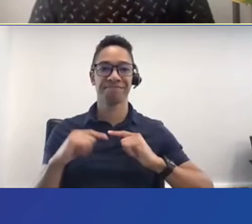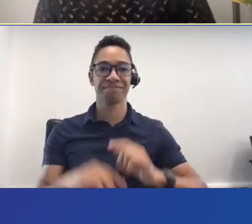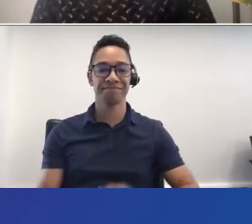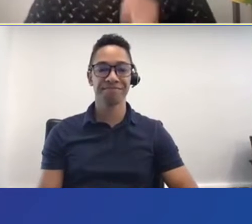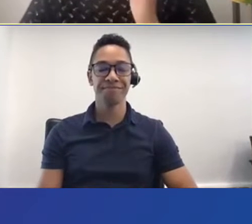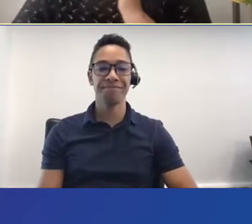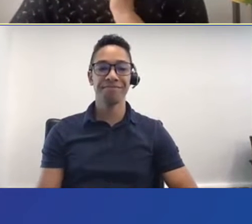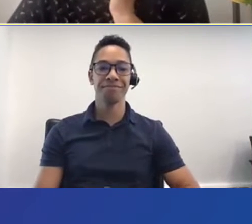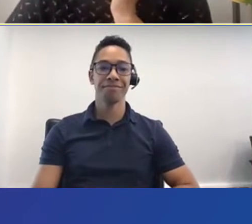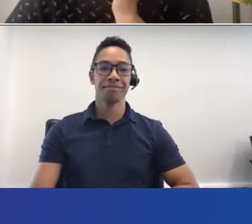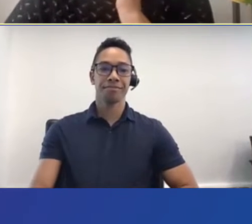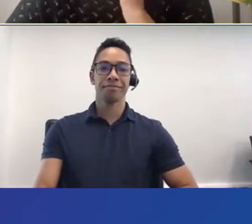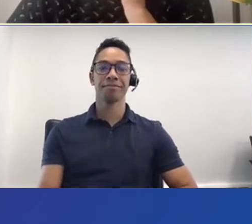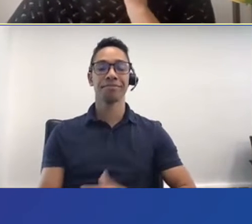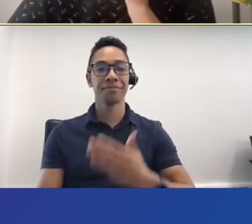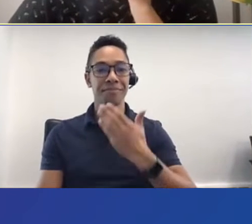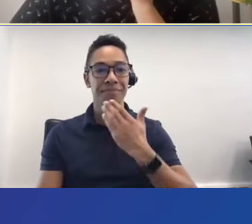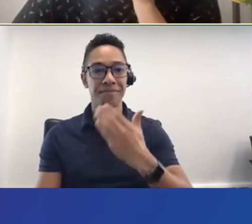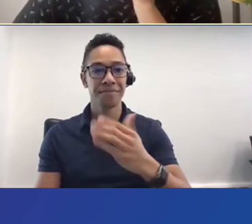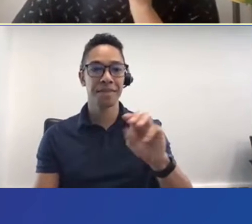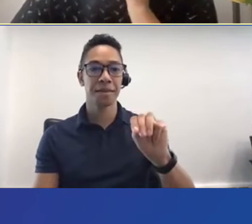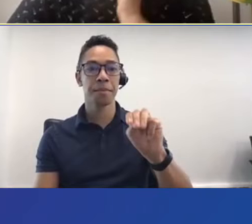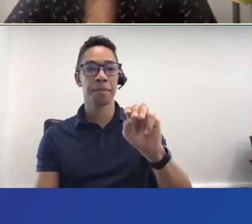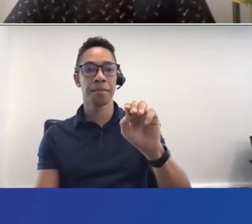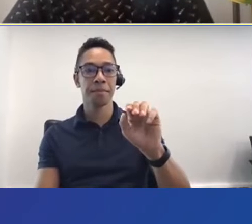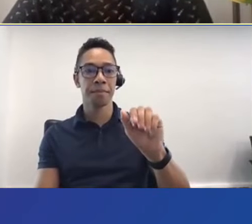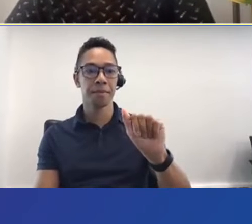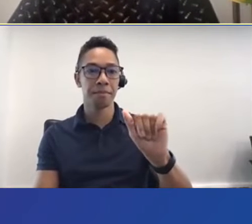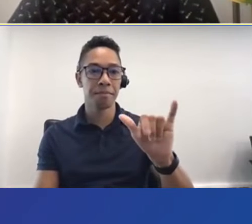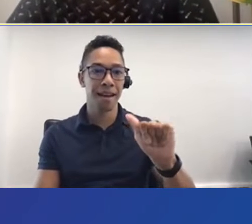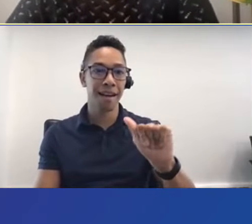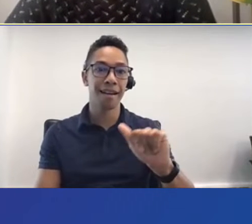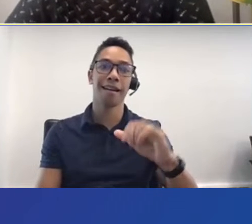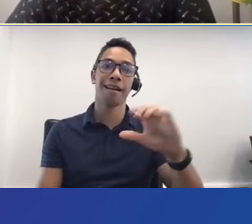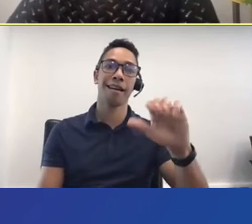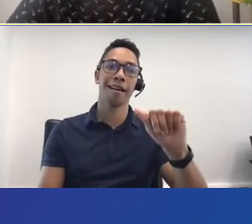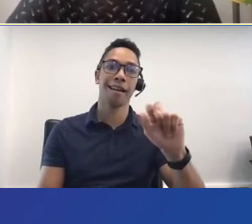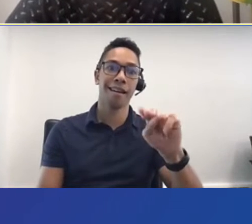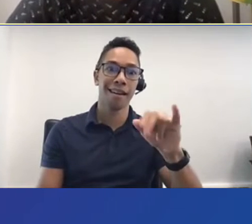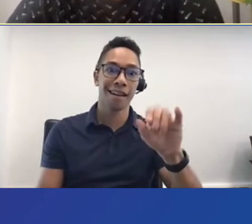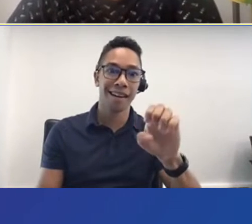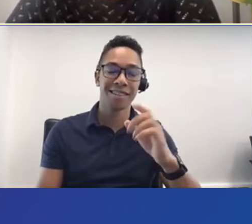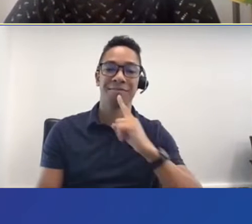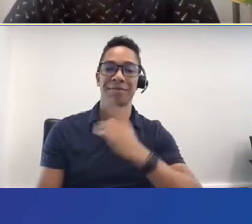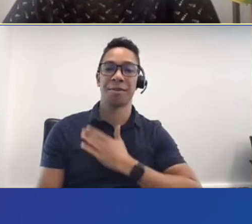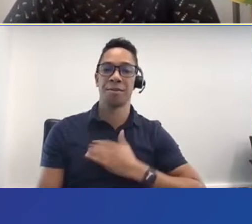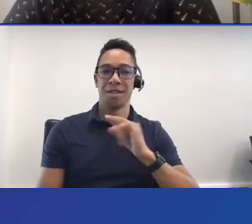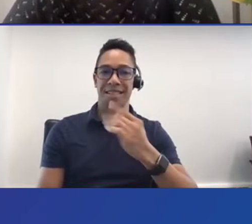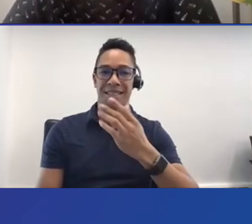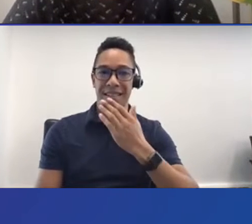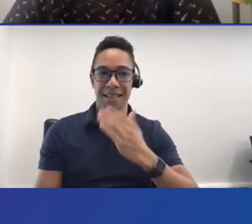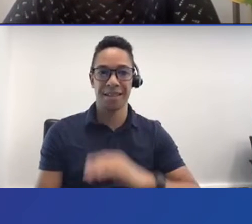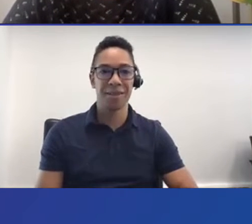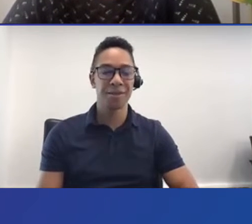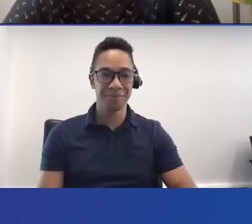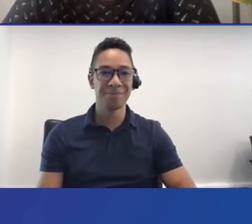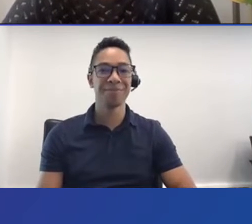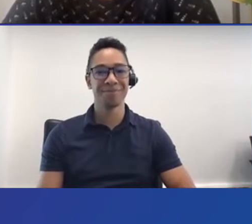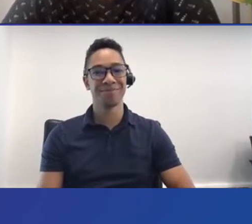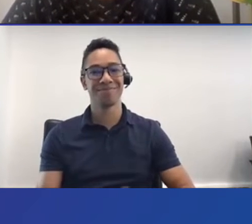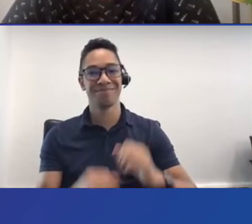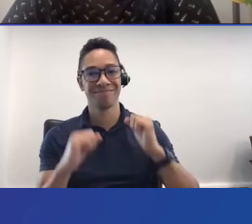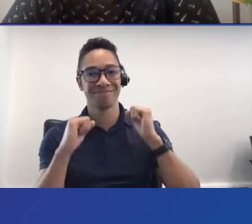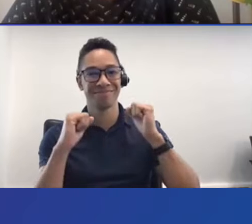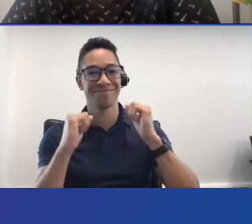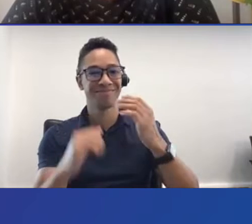also thank you to Candace for curating this platform. Yes. I really appreciated that. Yeah. Big up to Candace. Big up to